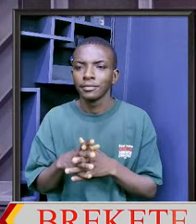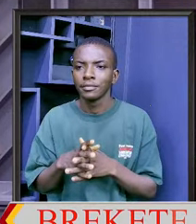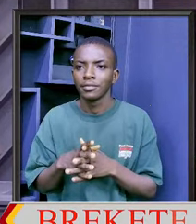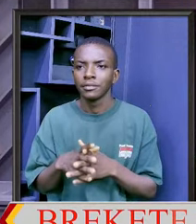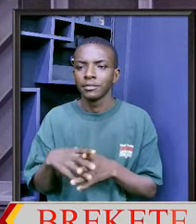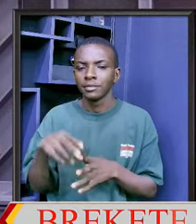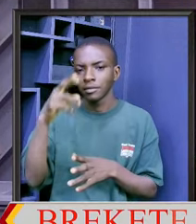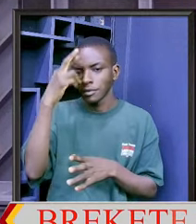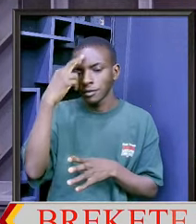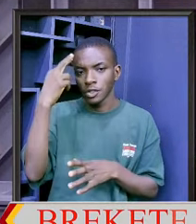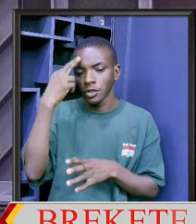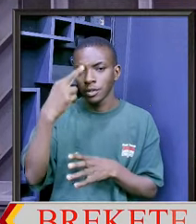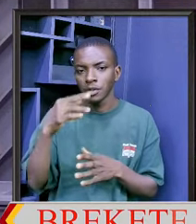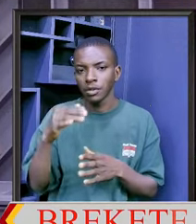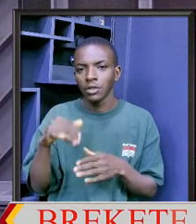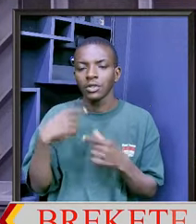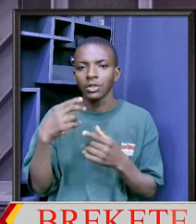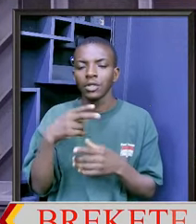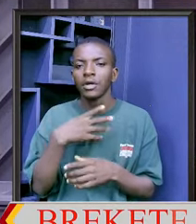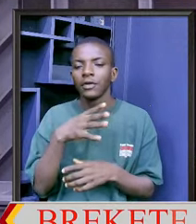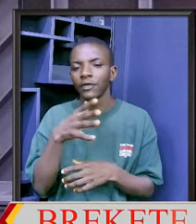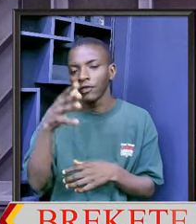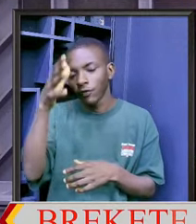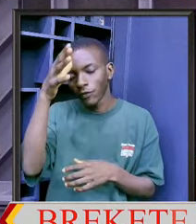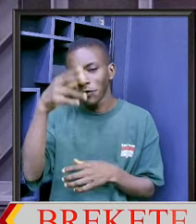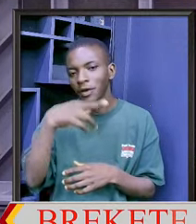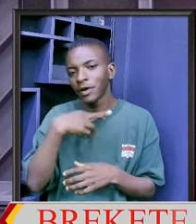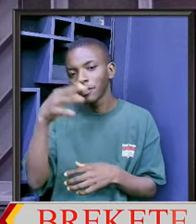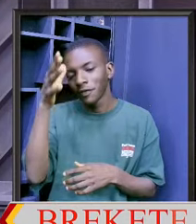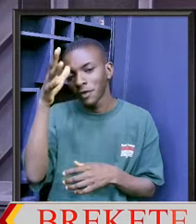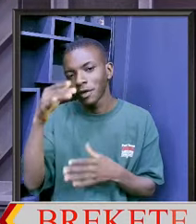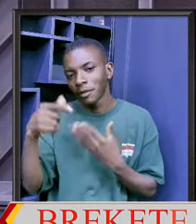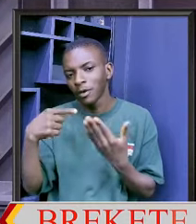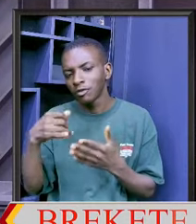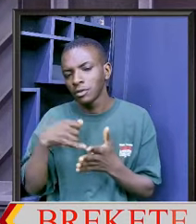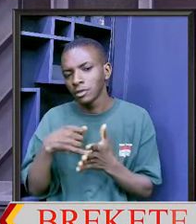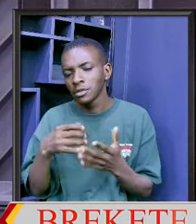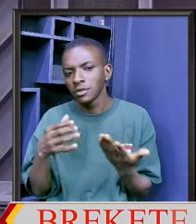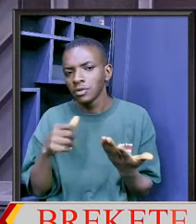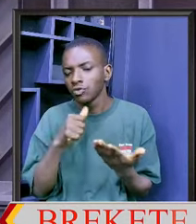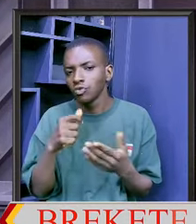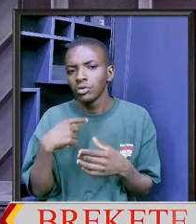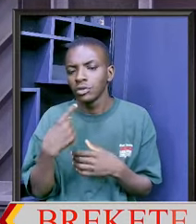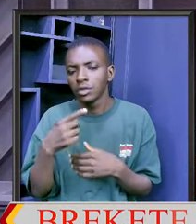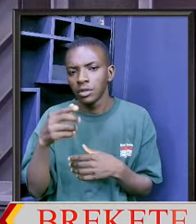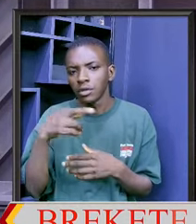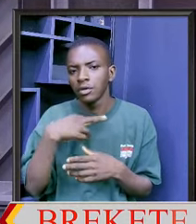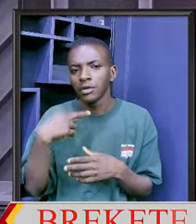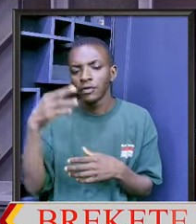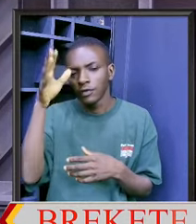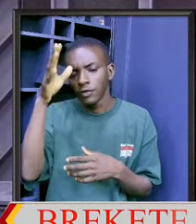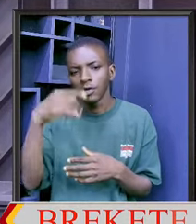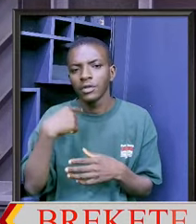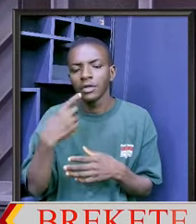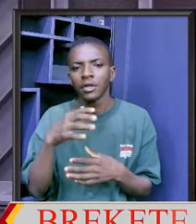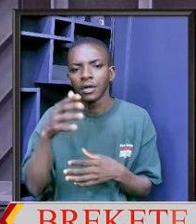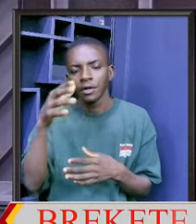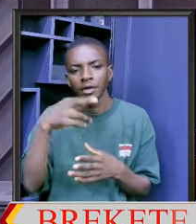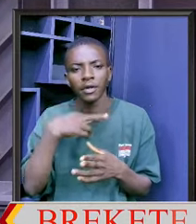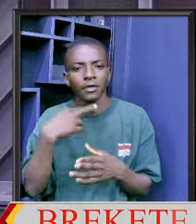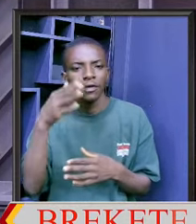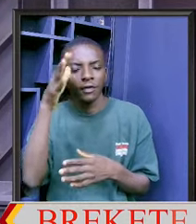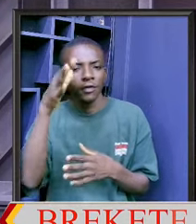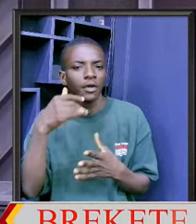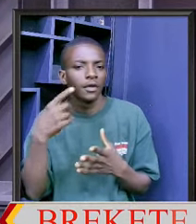I be Catholic, sir. You don't tell Father this thing? I'm not tell Father, sir. Okay, tell Father